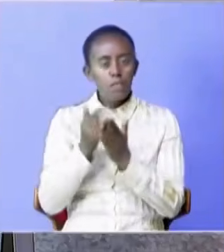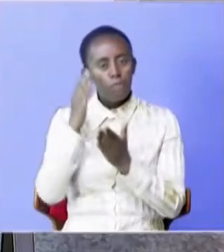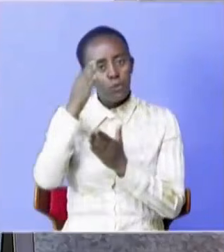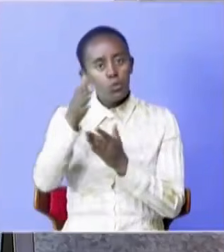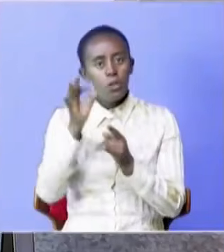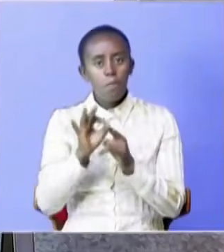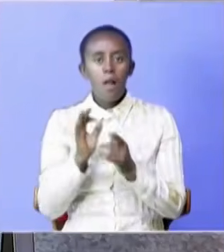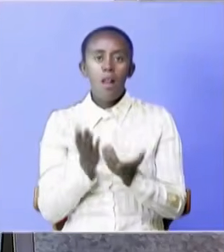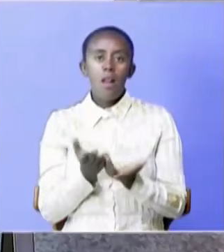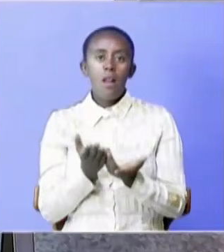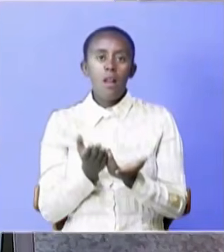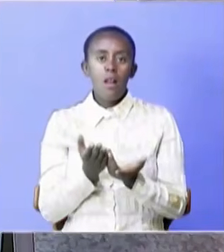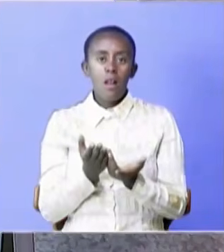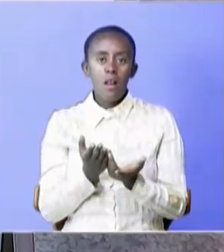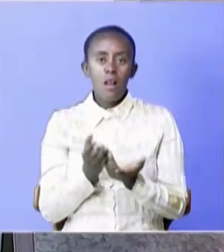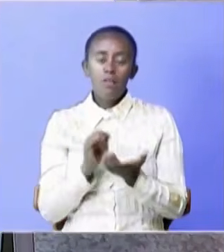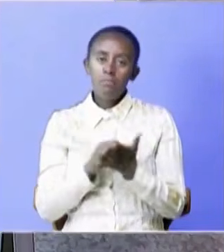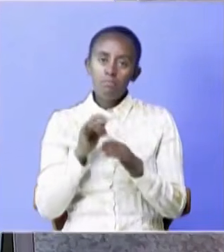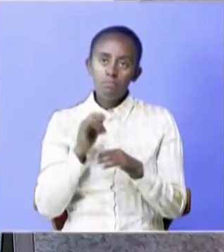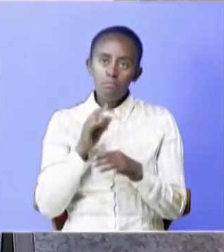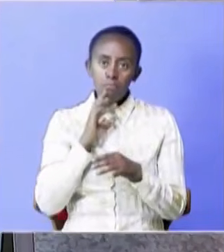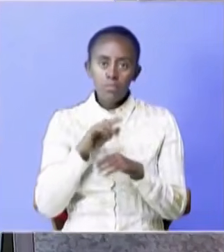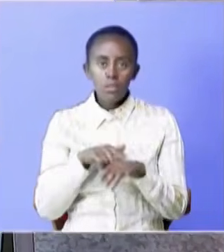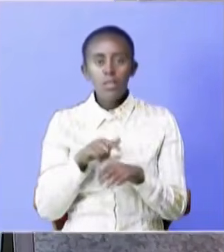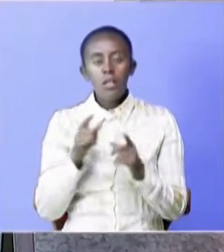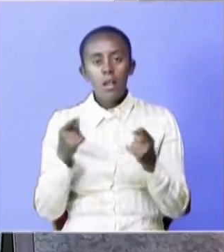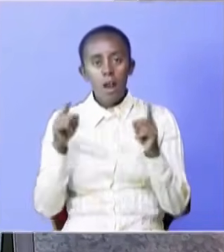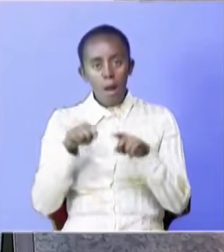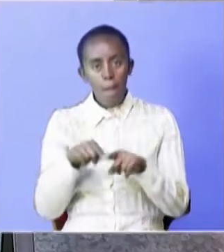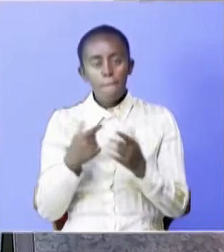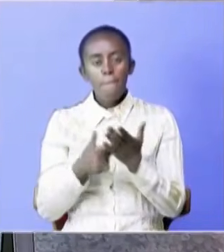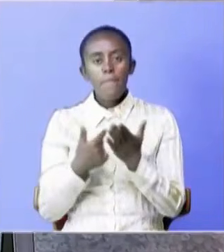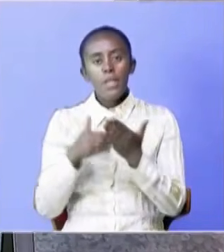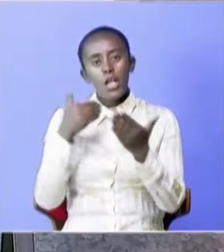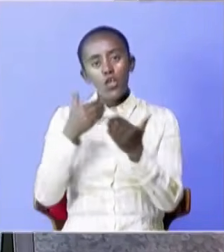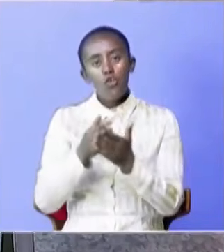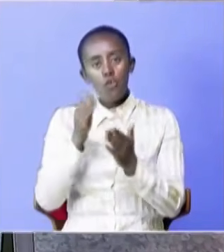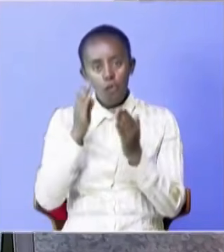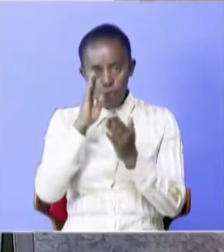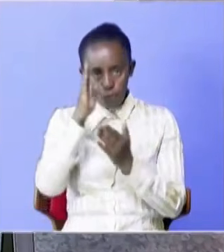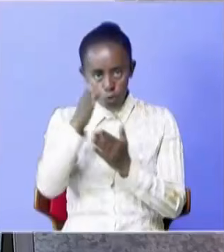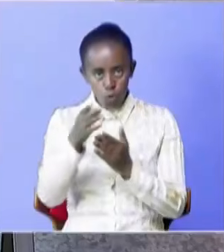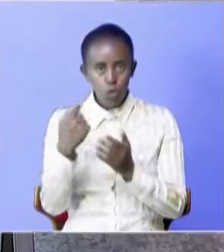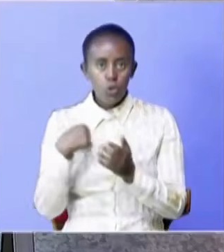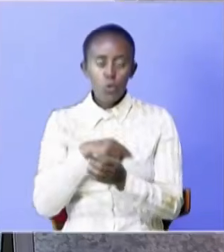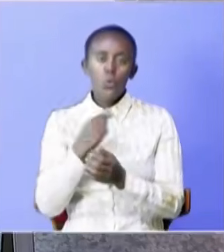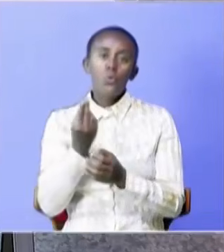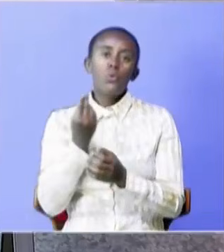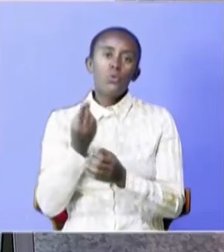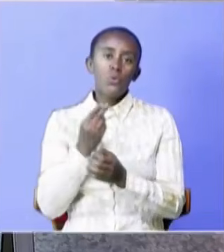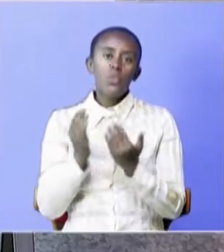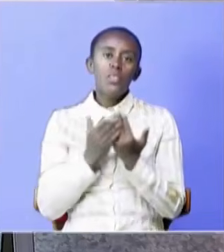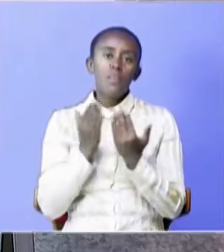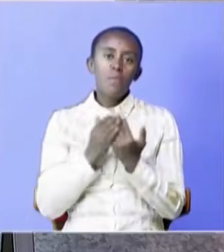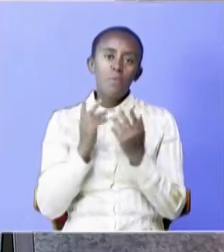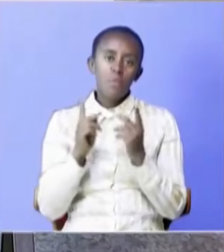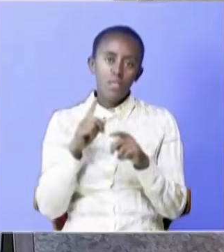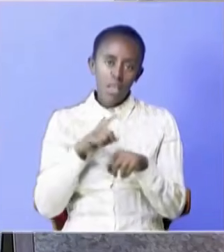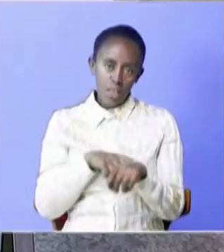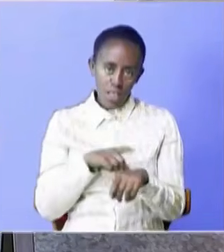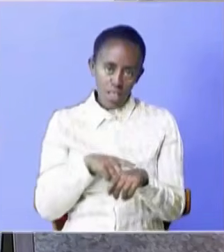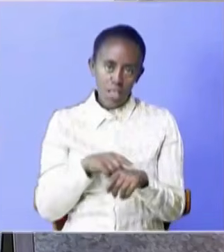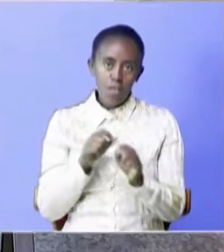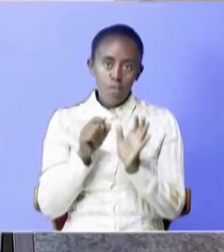plans, plans that are happening in the near future, we use the simple present tense.